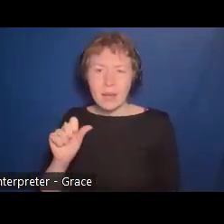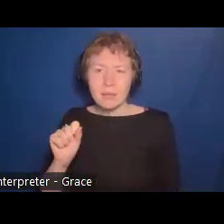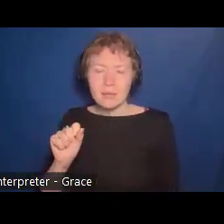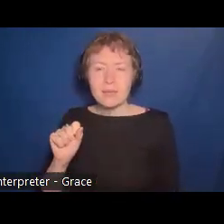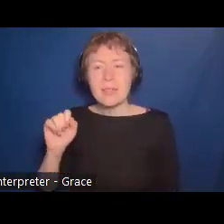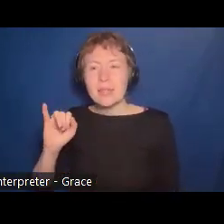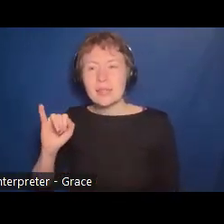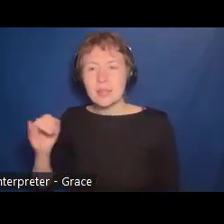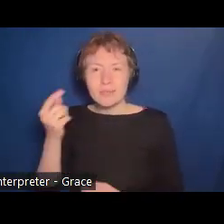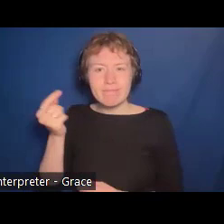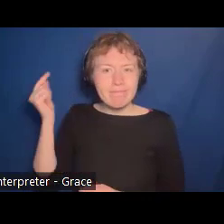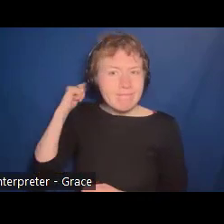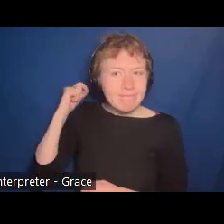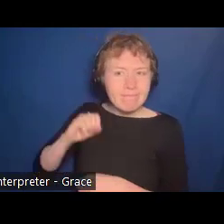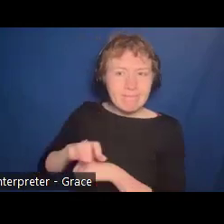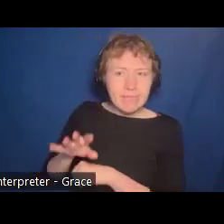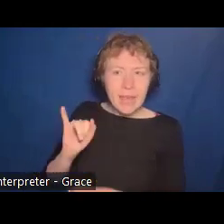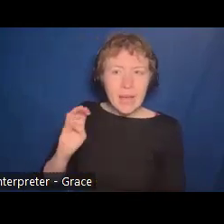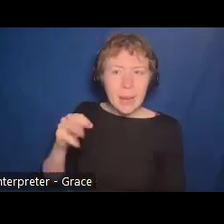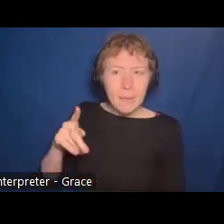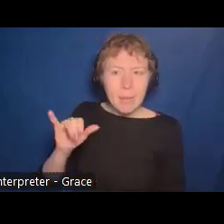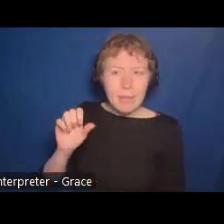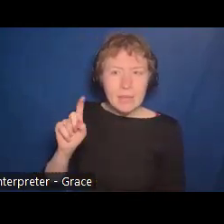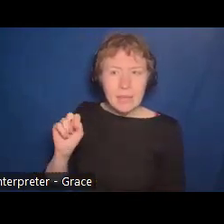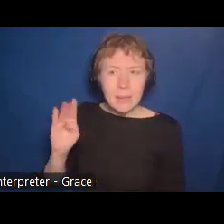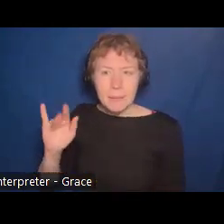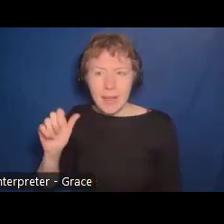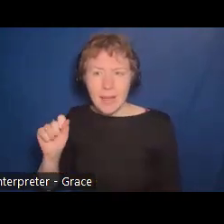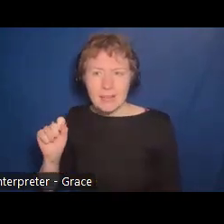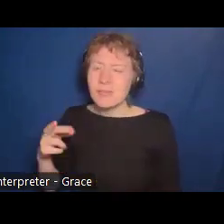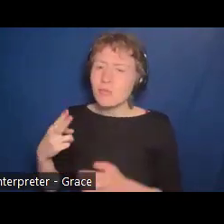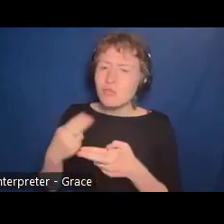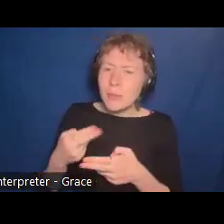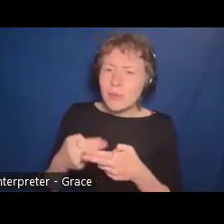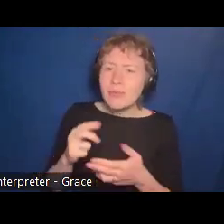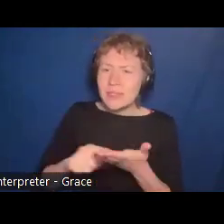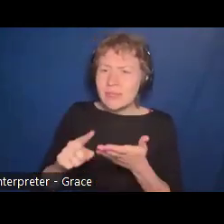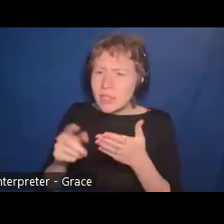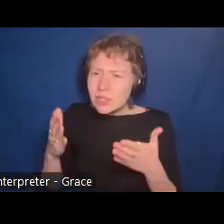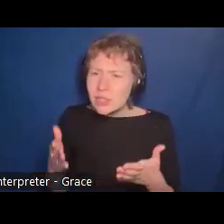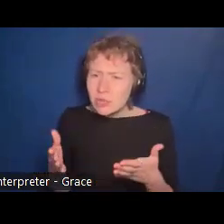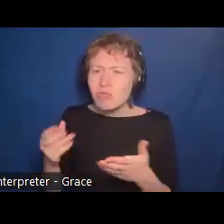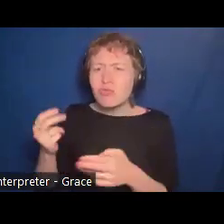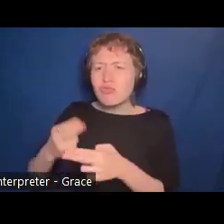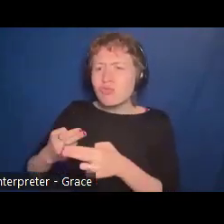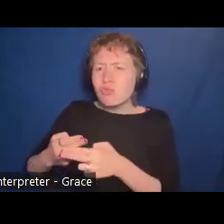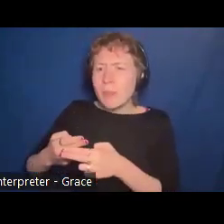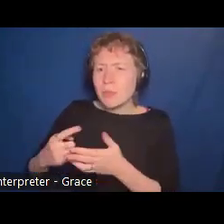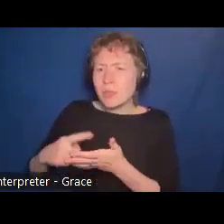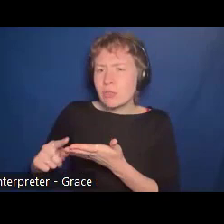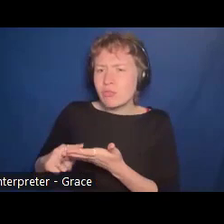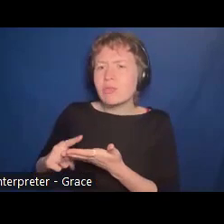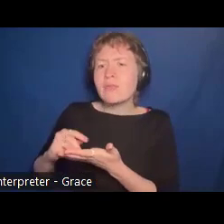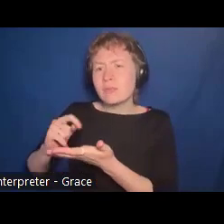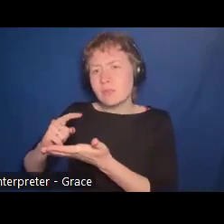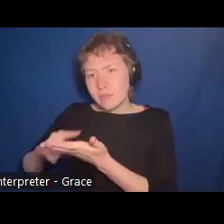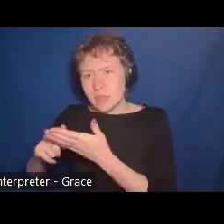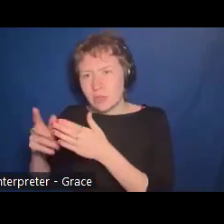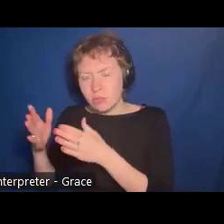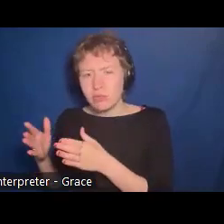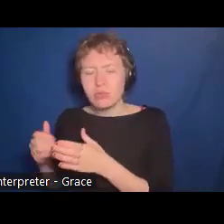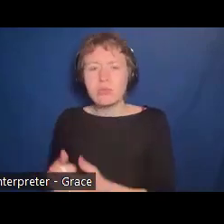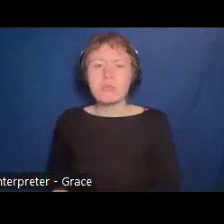related to the reputation of investigators or the reputations of institutions. Now we're moving on to the